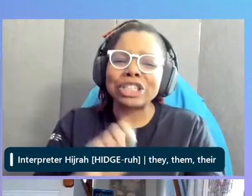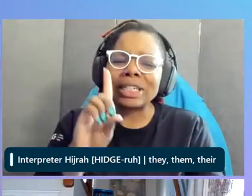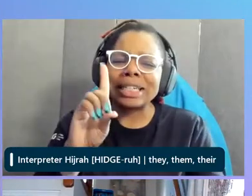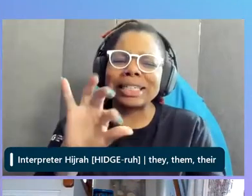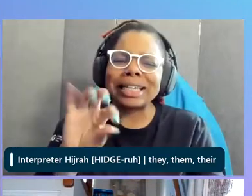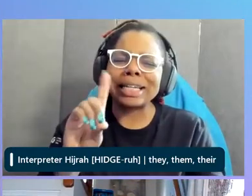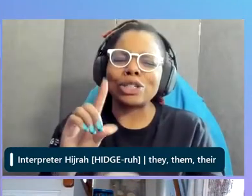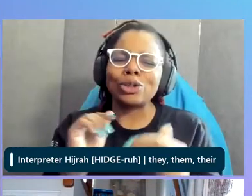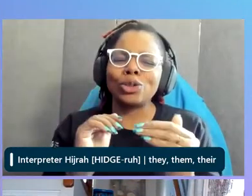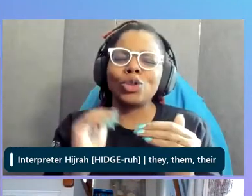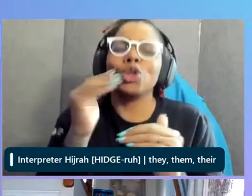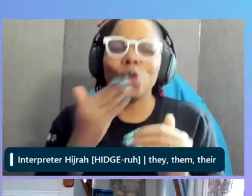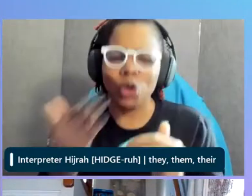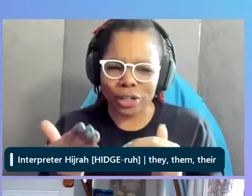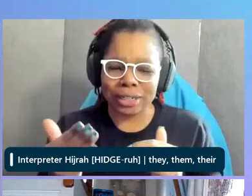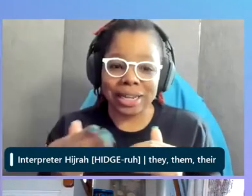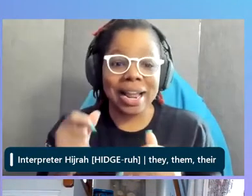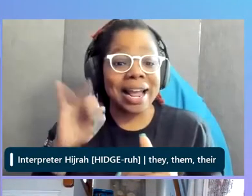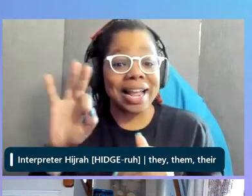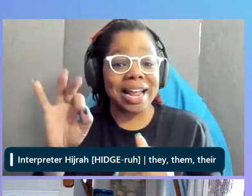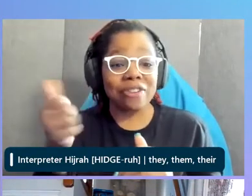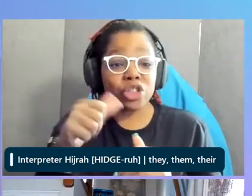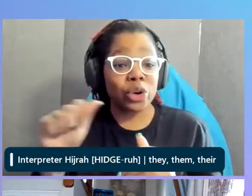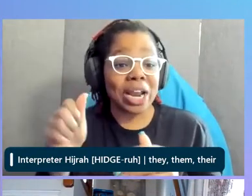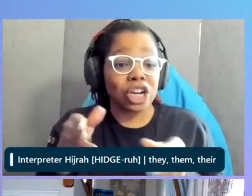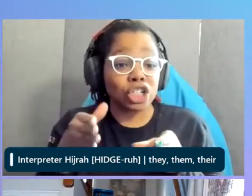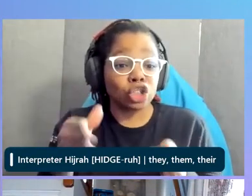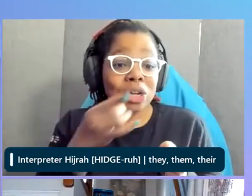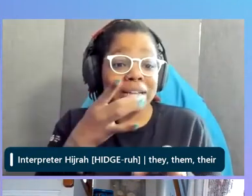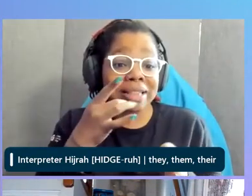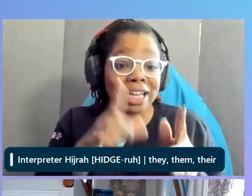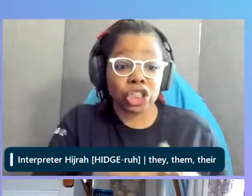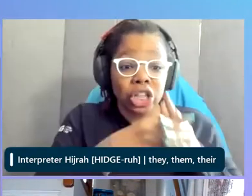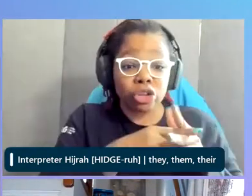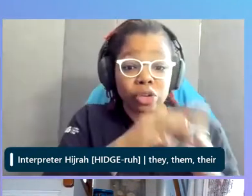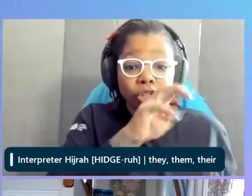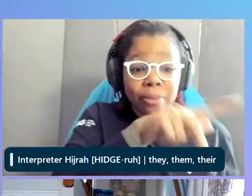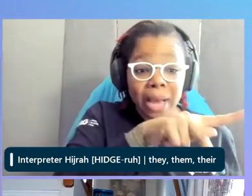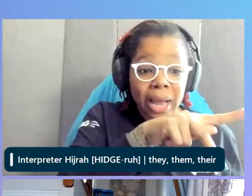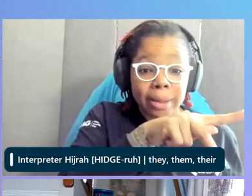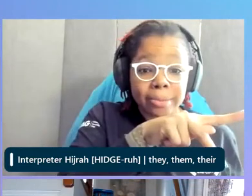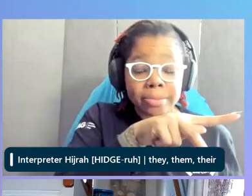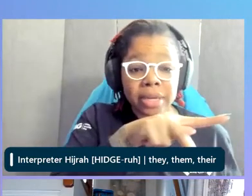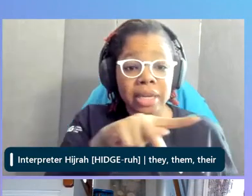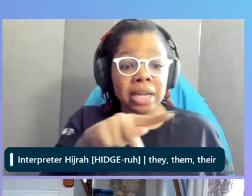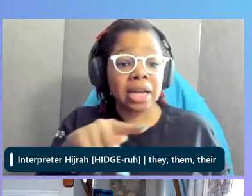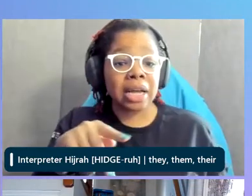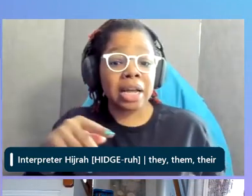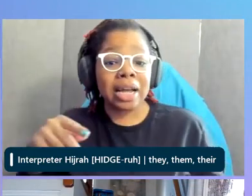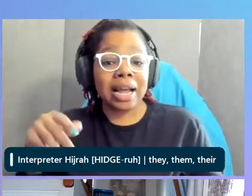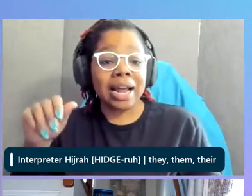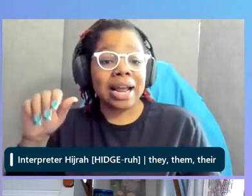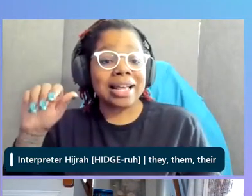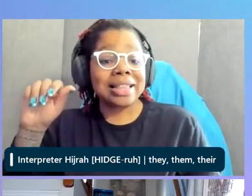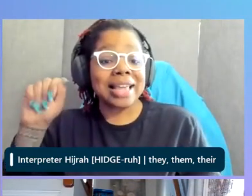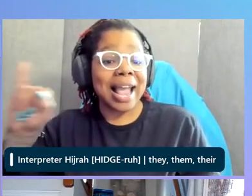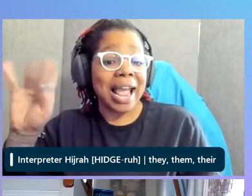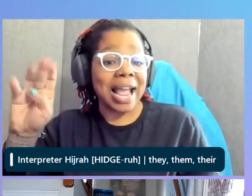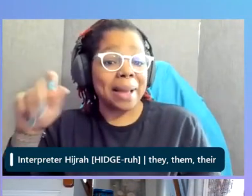great of a job. Like if there were streetlights in the original aerial map, those would go away when it created the generated